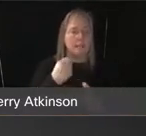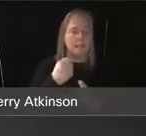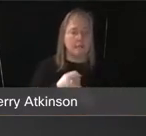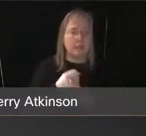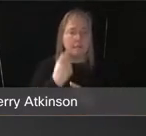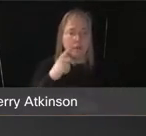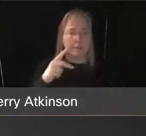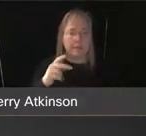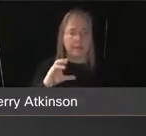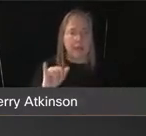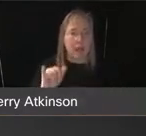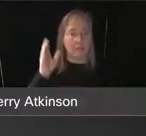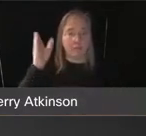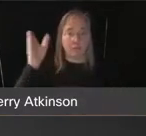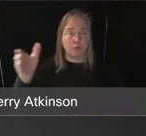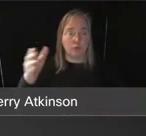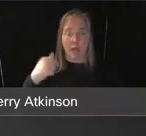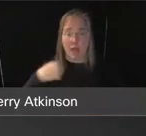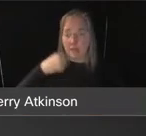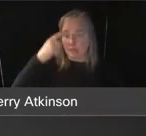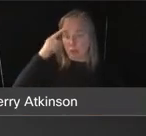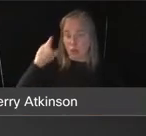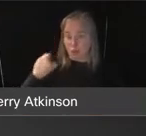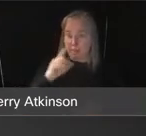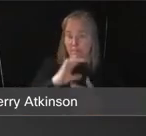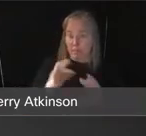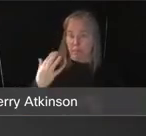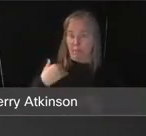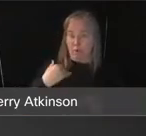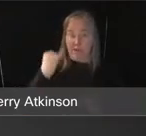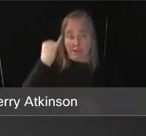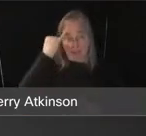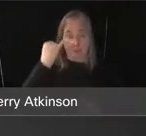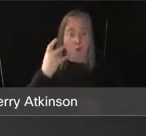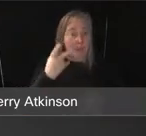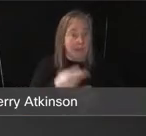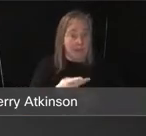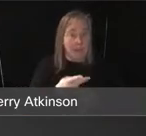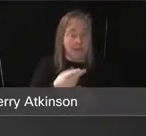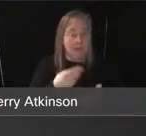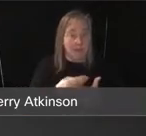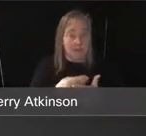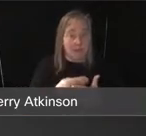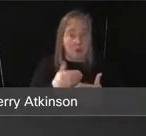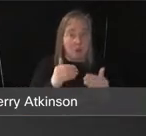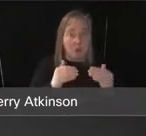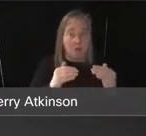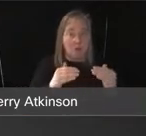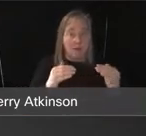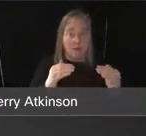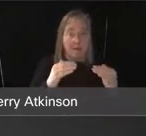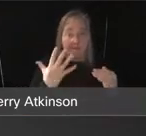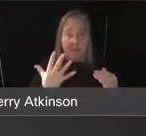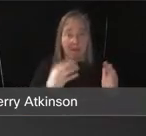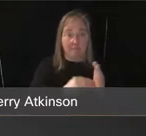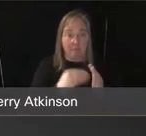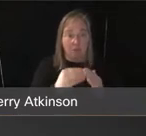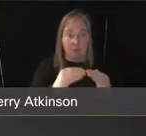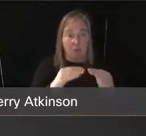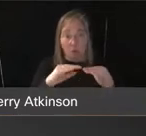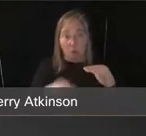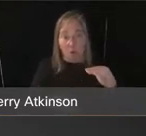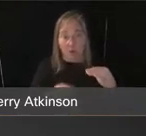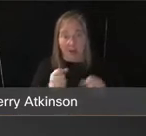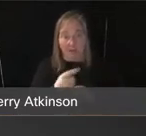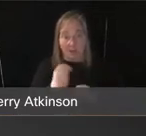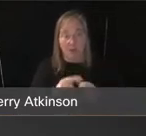going forward, right? I think you mentioned that if keep the funding at close to 5 million or lower per year, then that